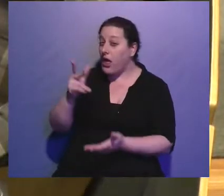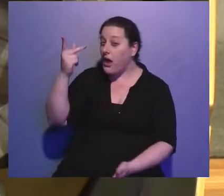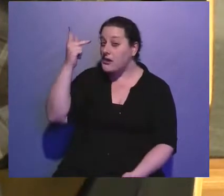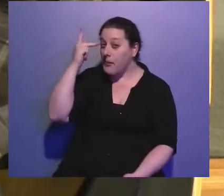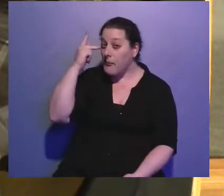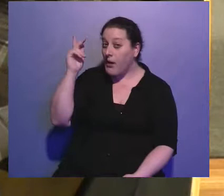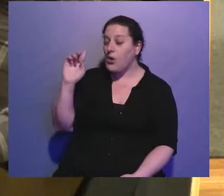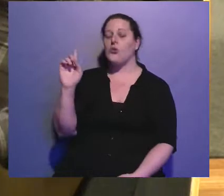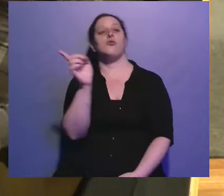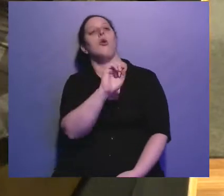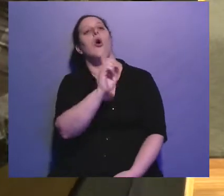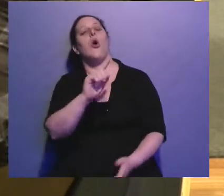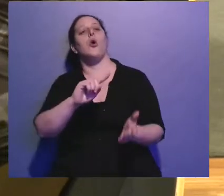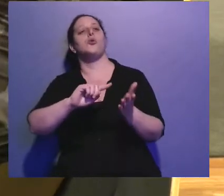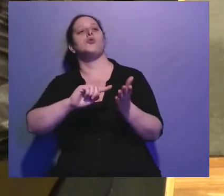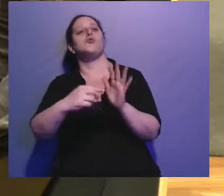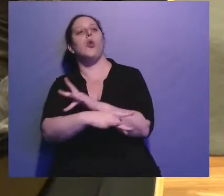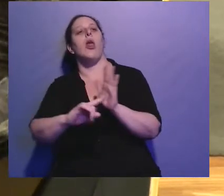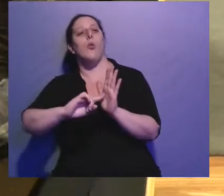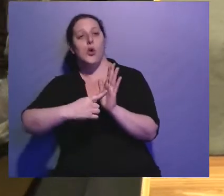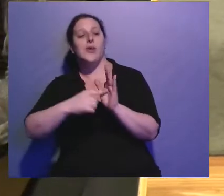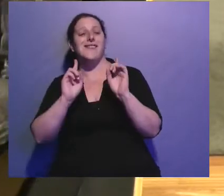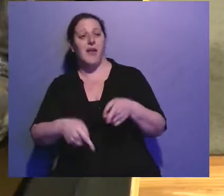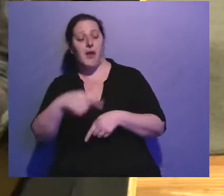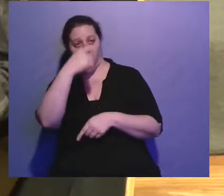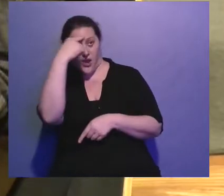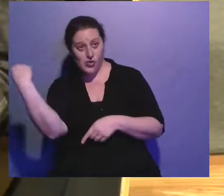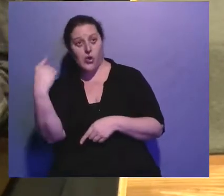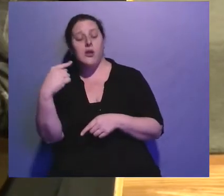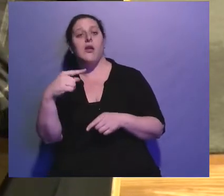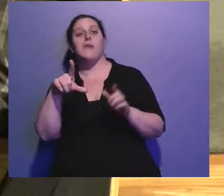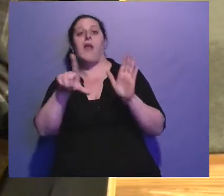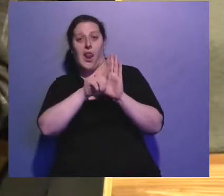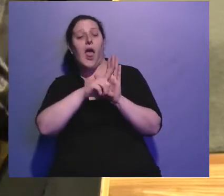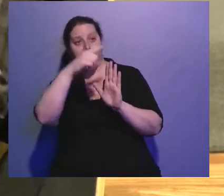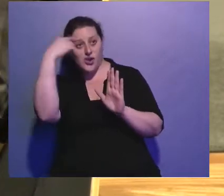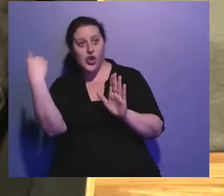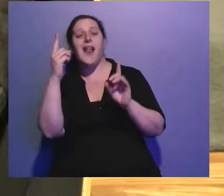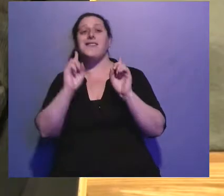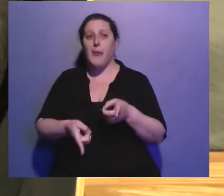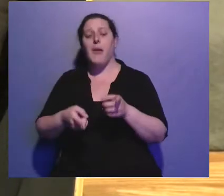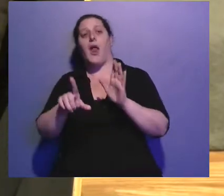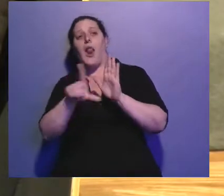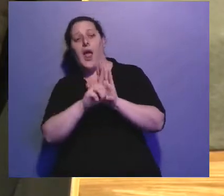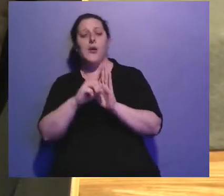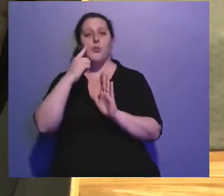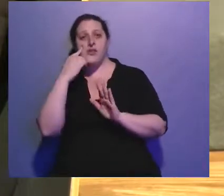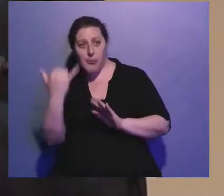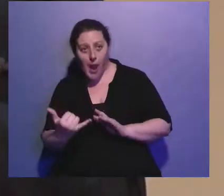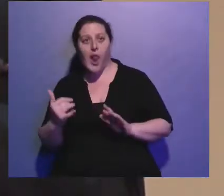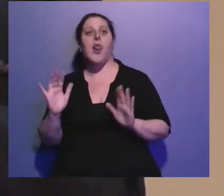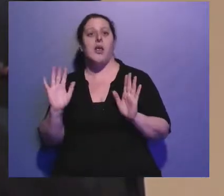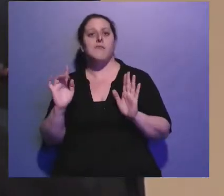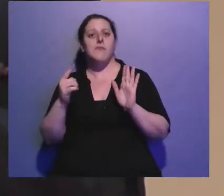Did you ask for that information in Sao Paulo? Not in the city of Buenos Aires and also at the national level. There is a